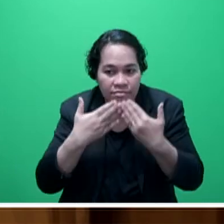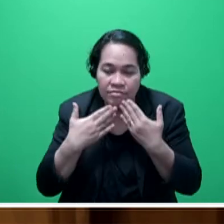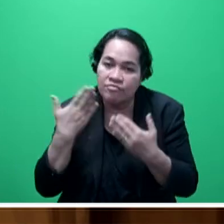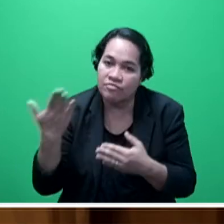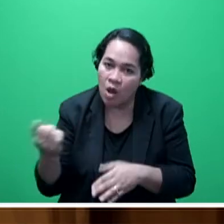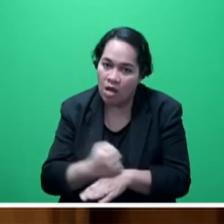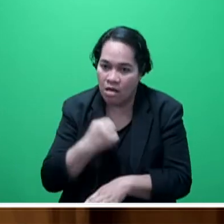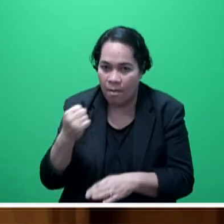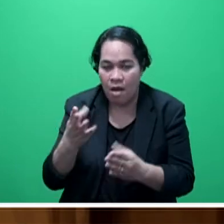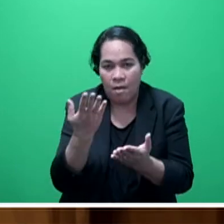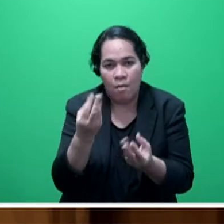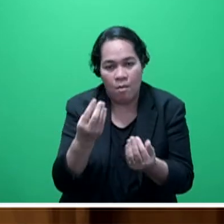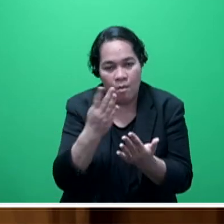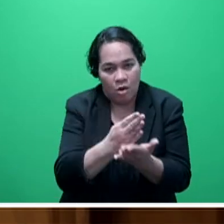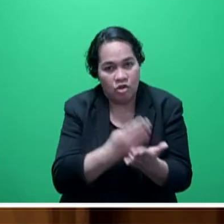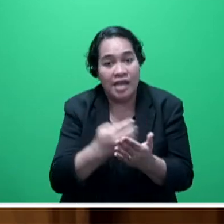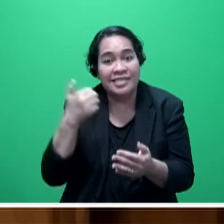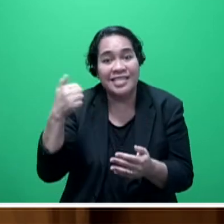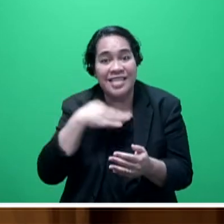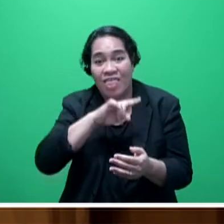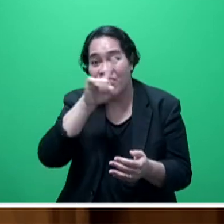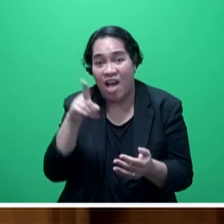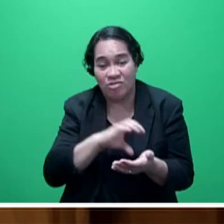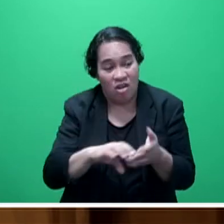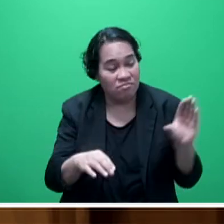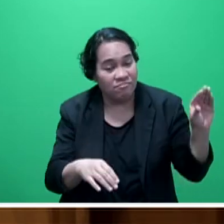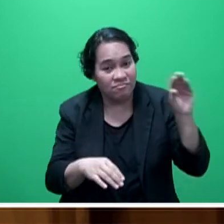in budgetary support of $600,000 for the